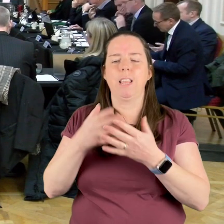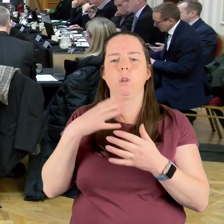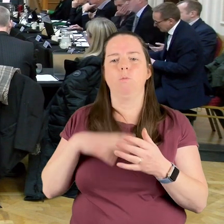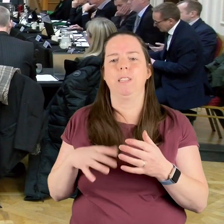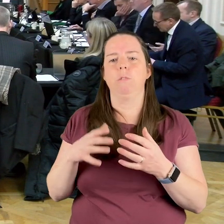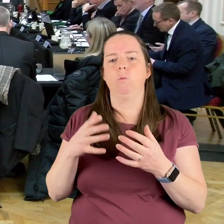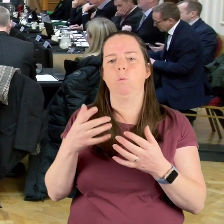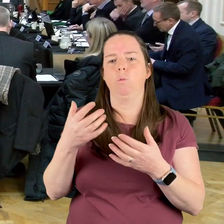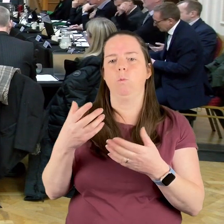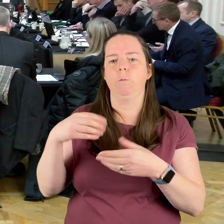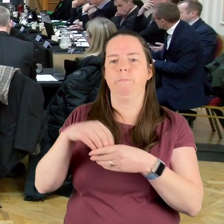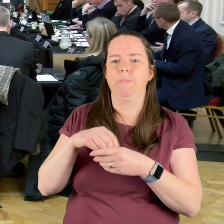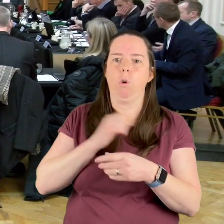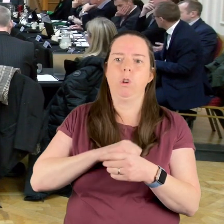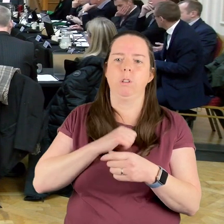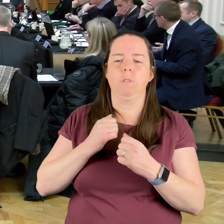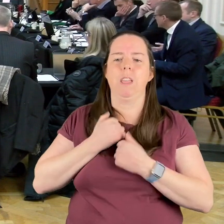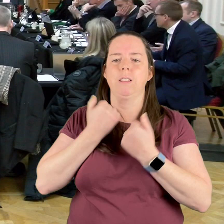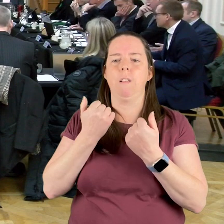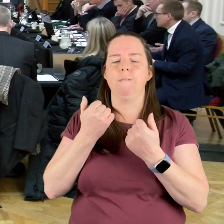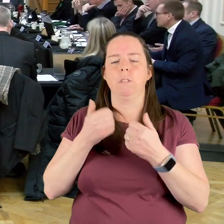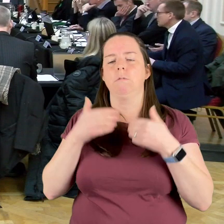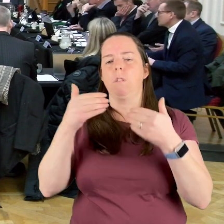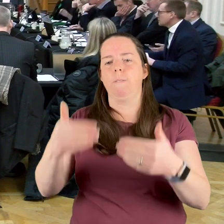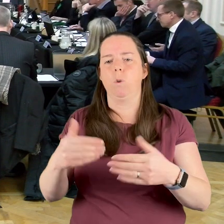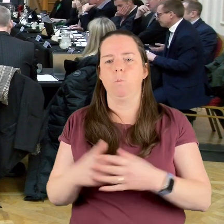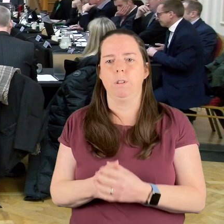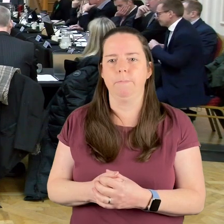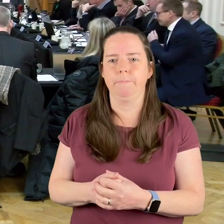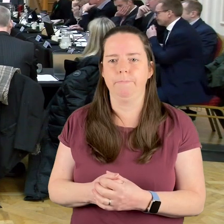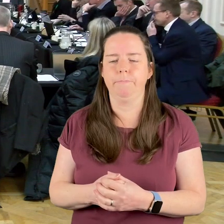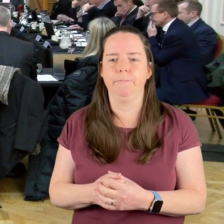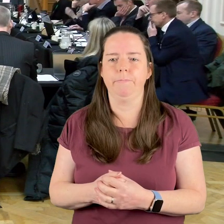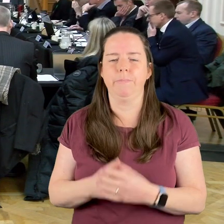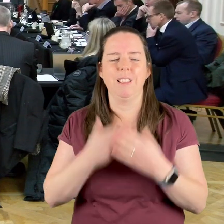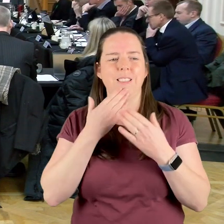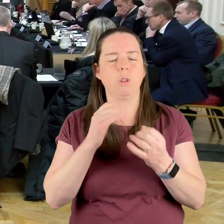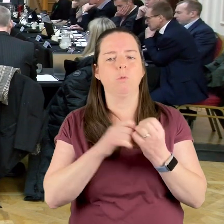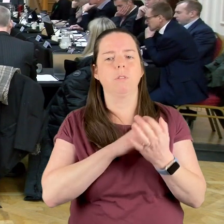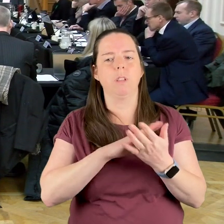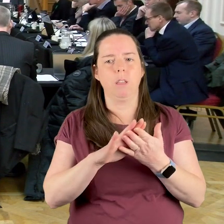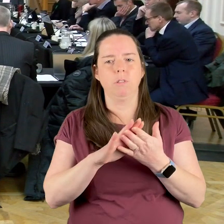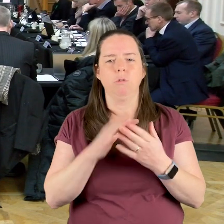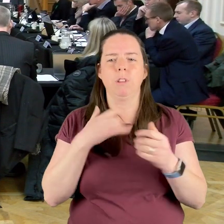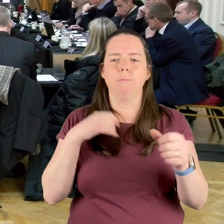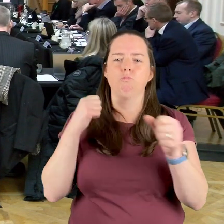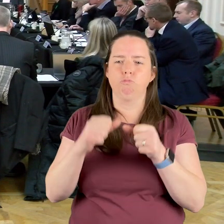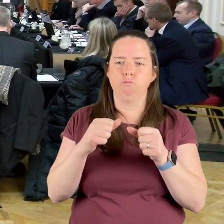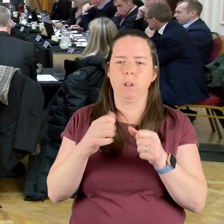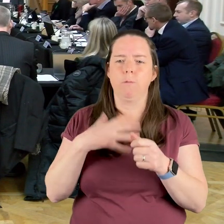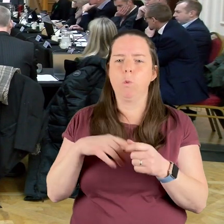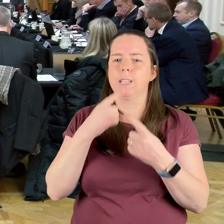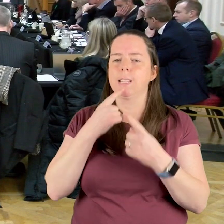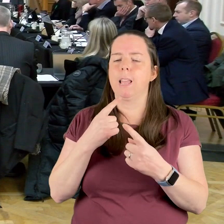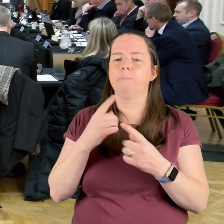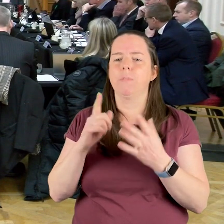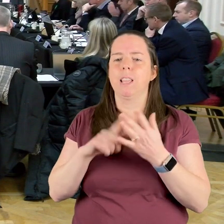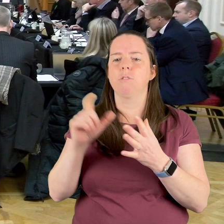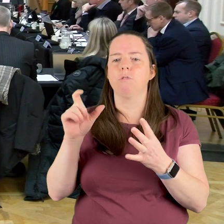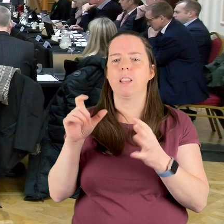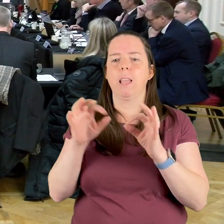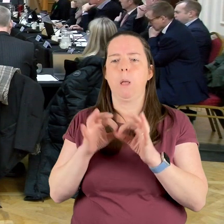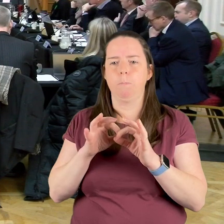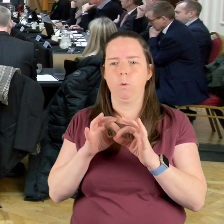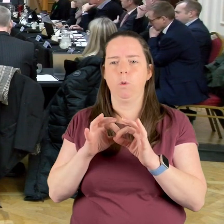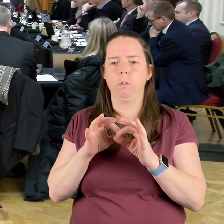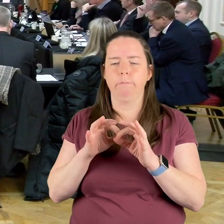much resource we put into it. So I think, you know, that's the conversation we need to be honest with ourselves about going forward. Thank you, Sarah.